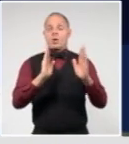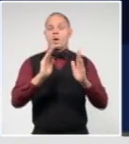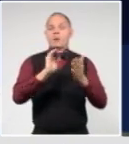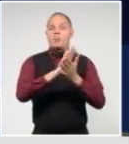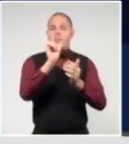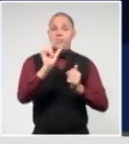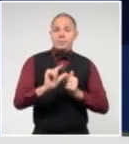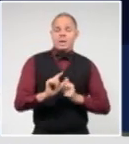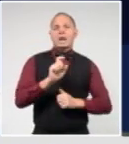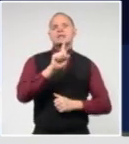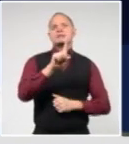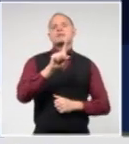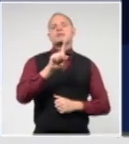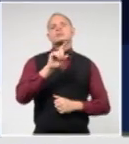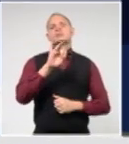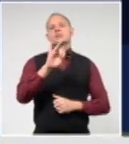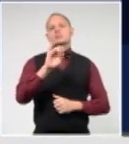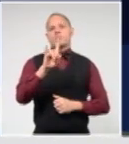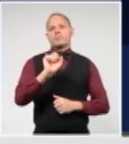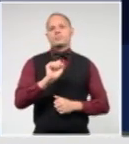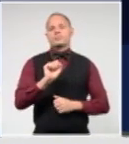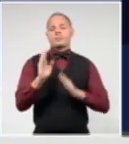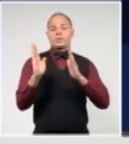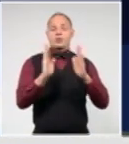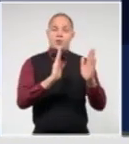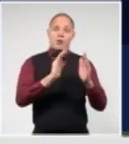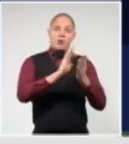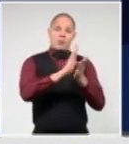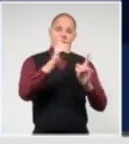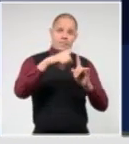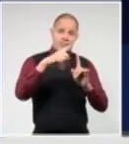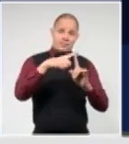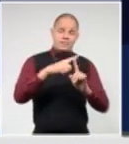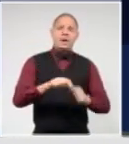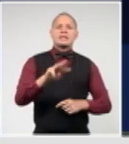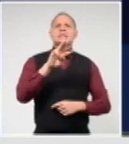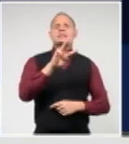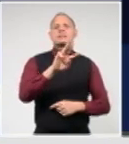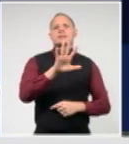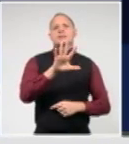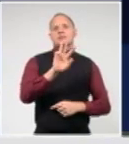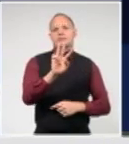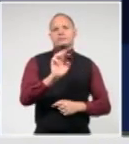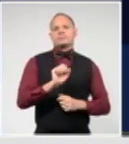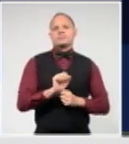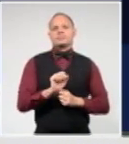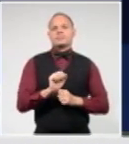277 from Pinar del Rio, 316 from Artemisa,